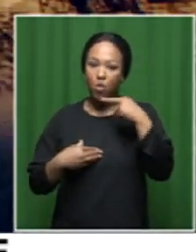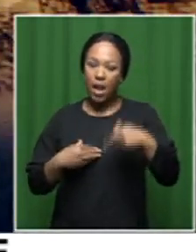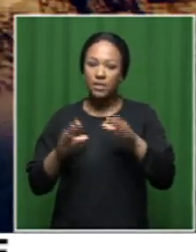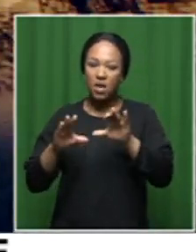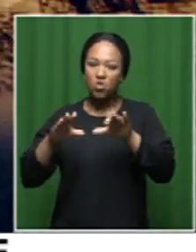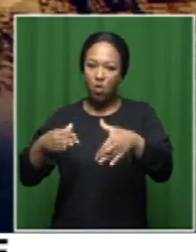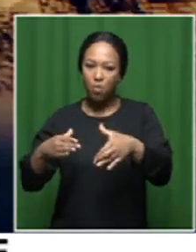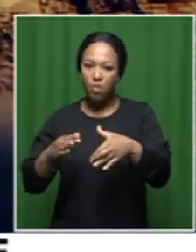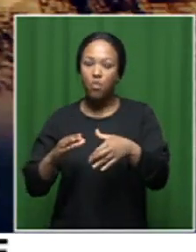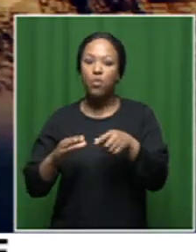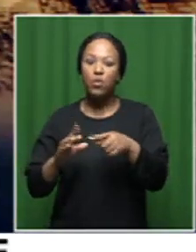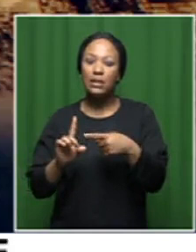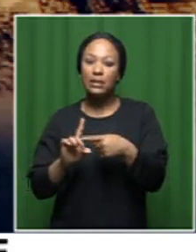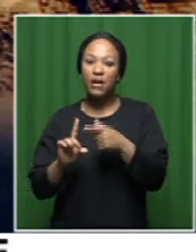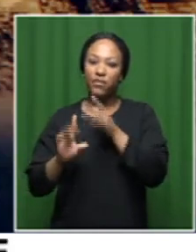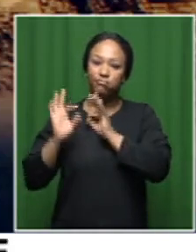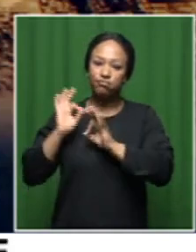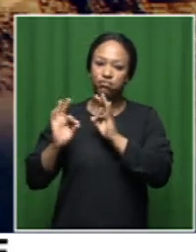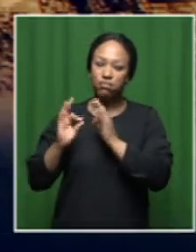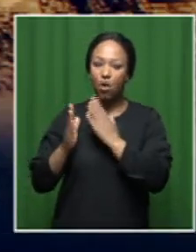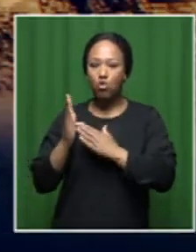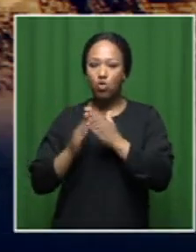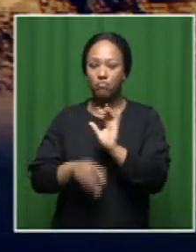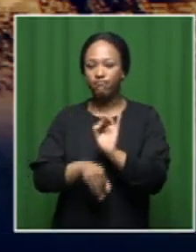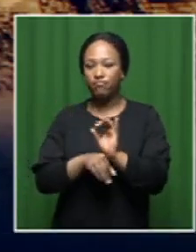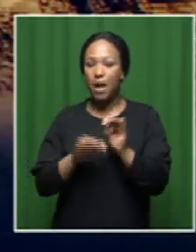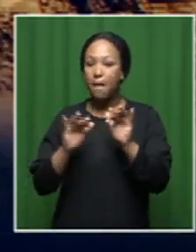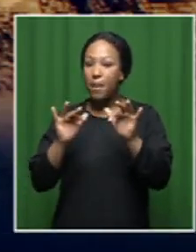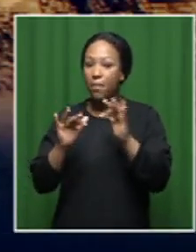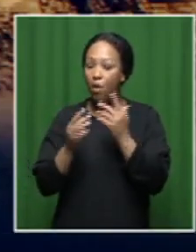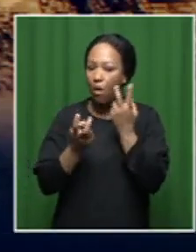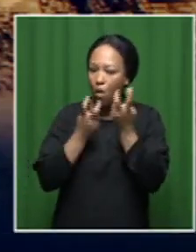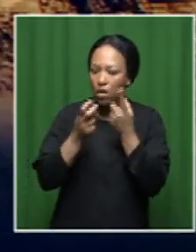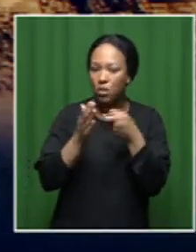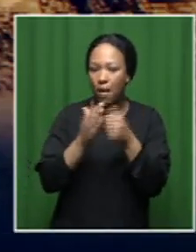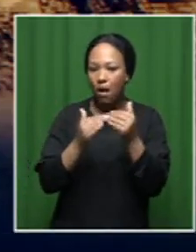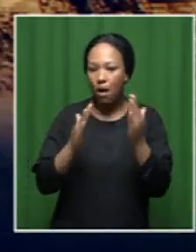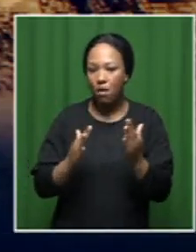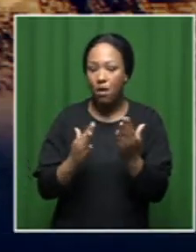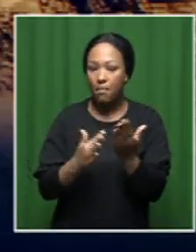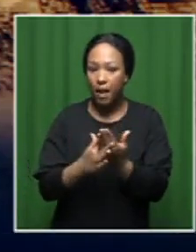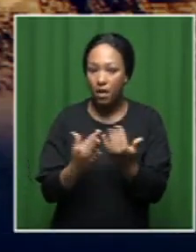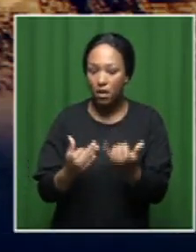Smee, and he's been sharing his top tips that home buyers are looking for at the moment. Quick ad break, we're back after this.